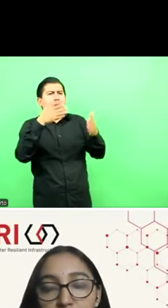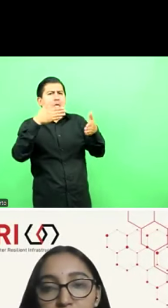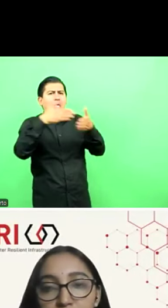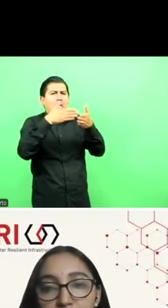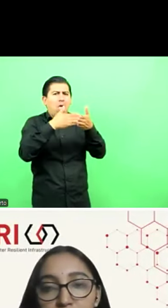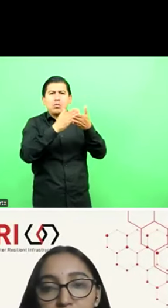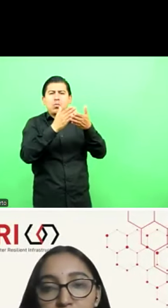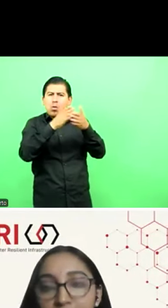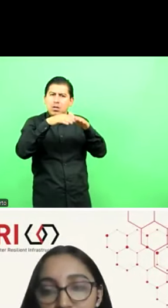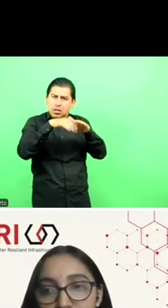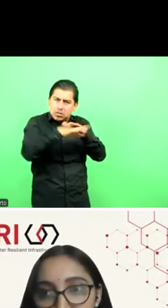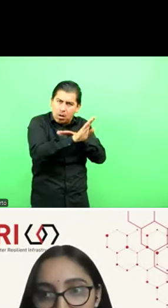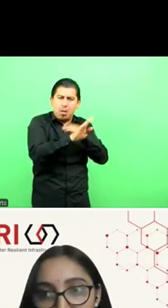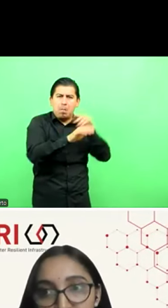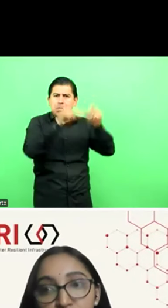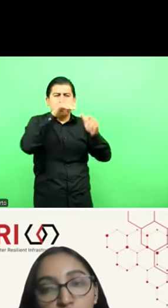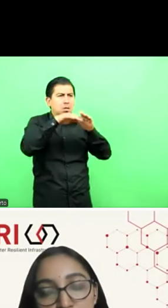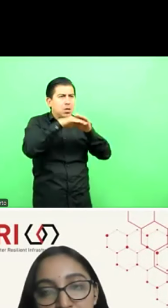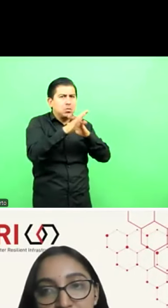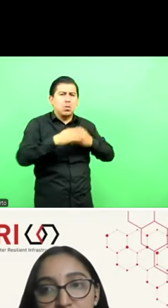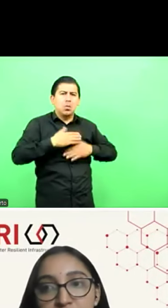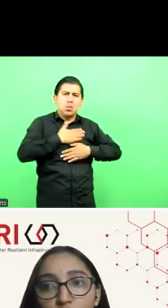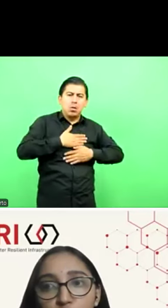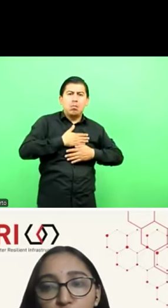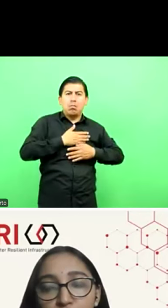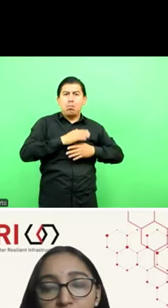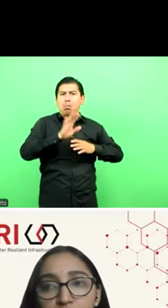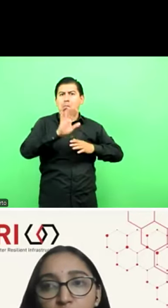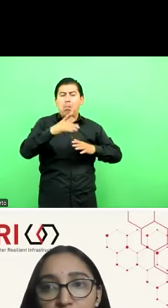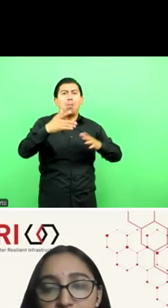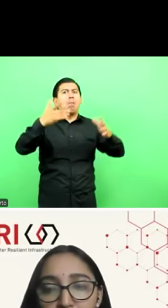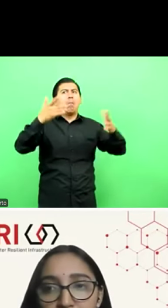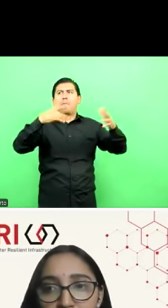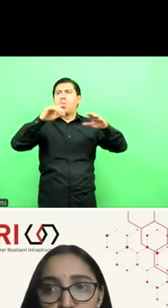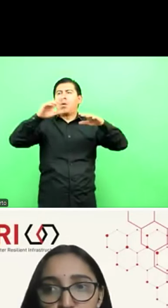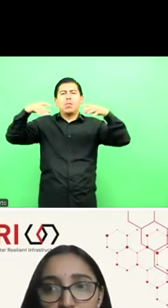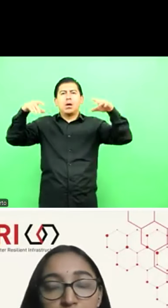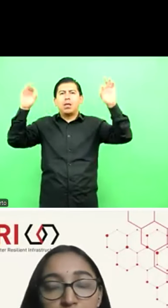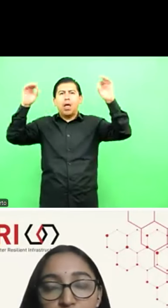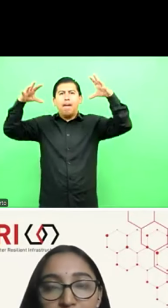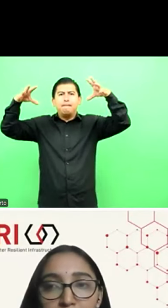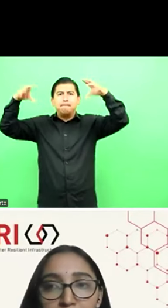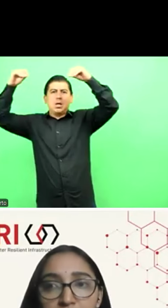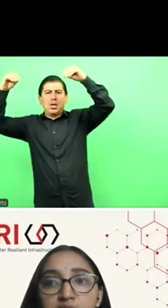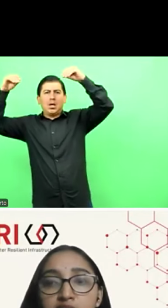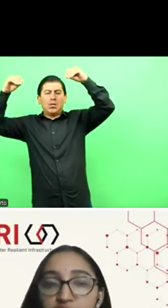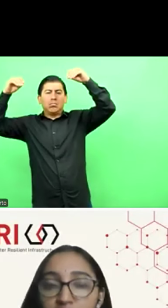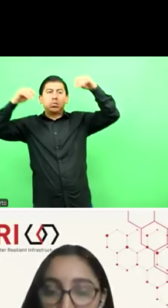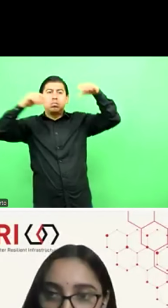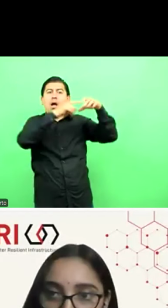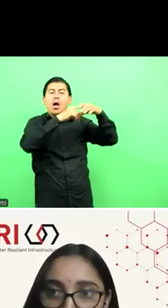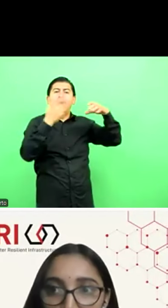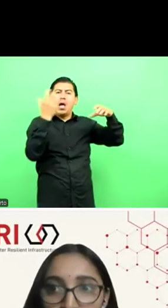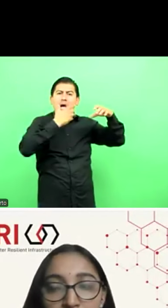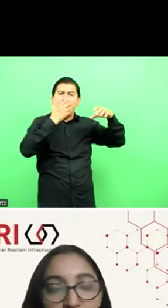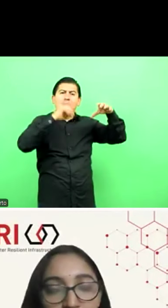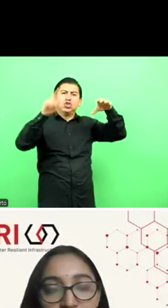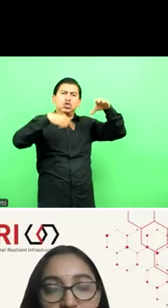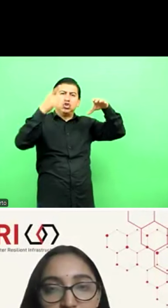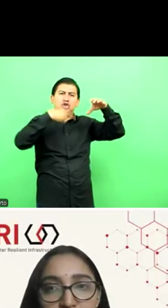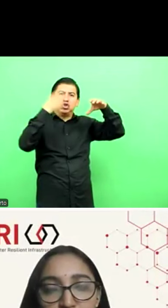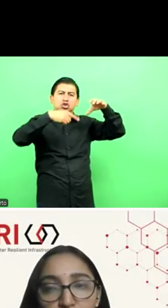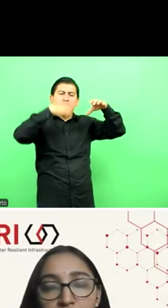the ventilator systems for a hospitals, or where a water supply issue can also tamper the functioning of a